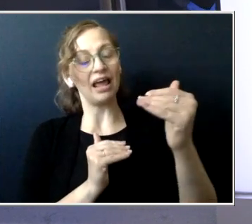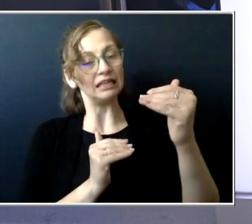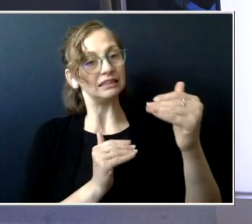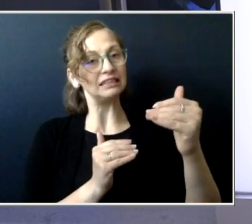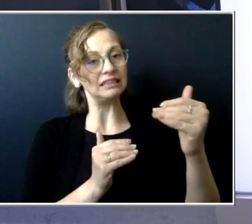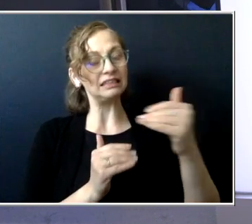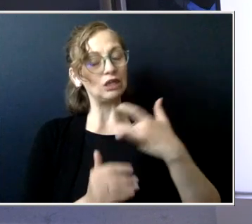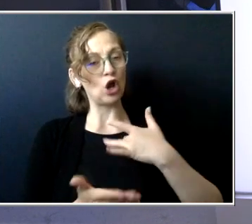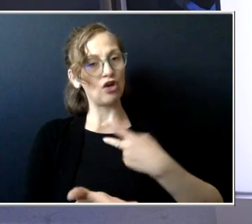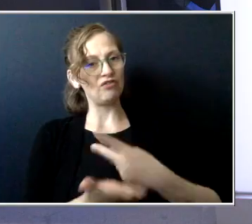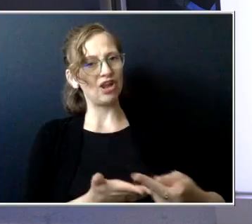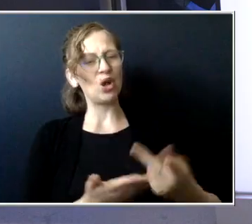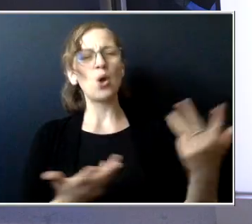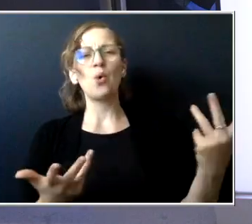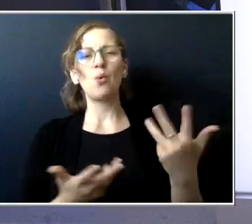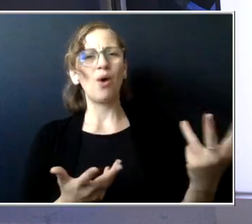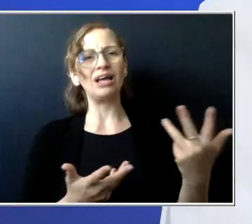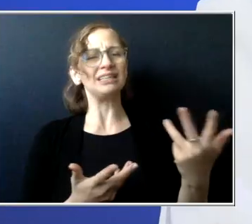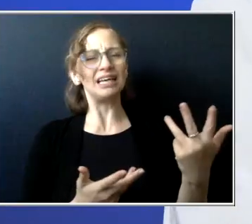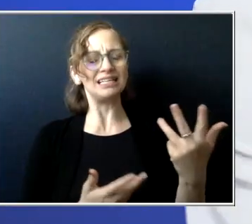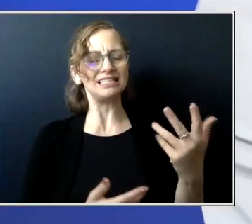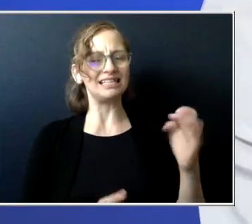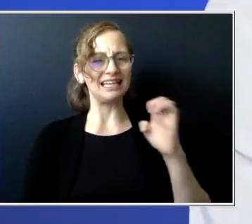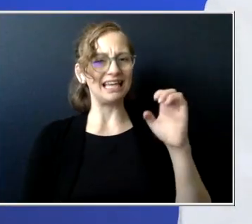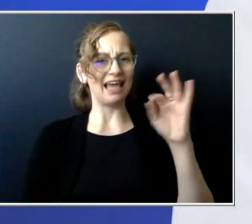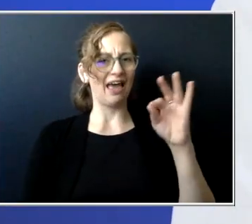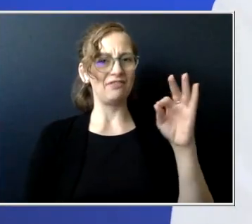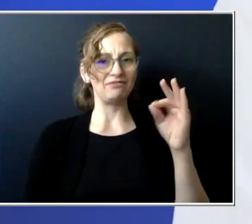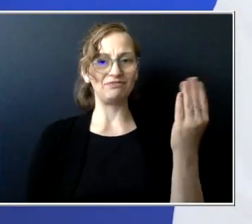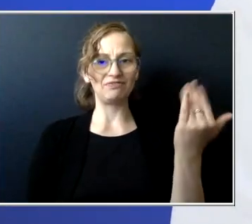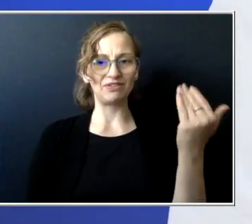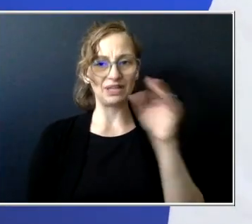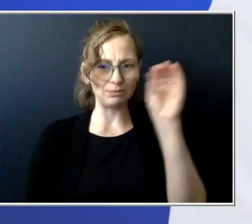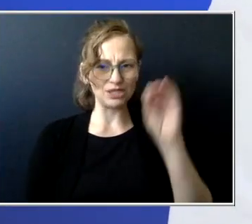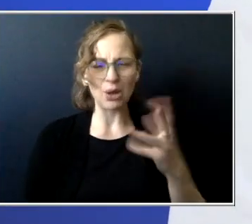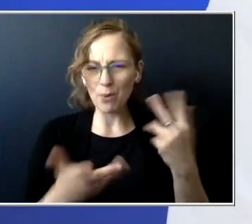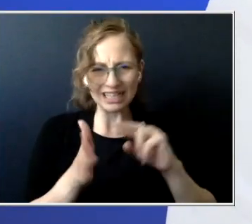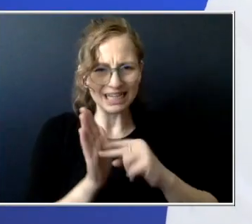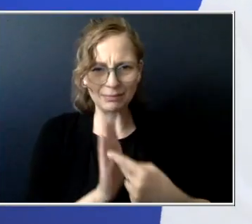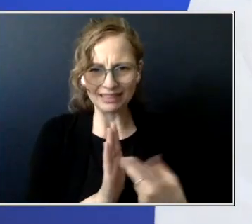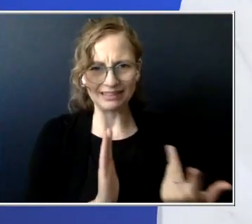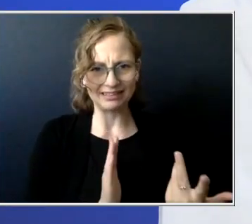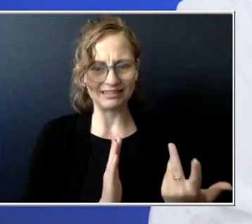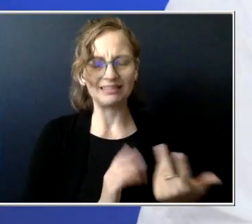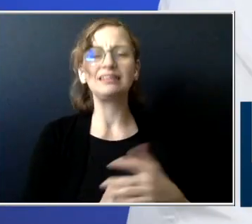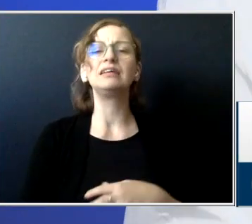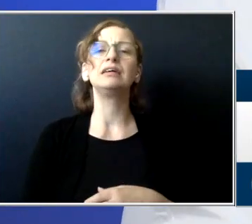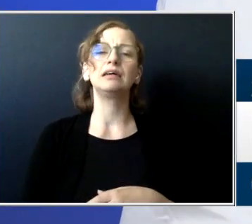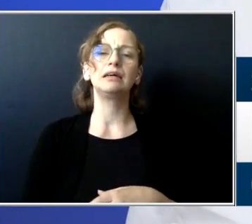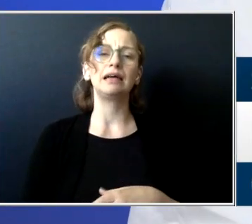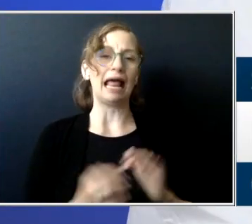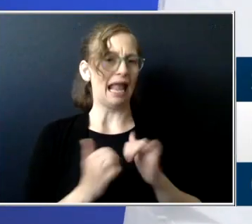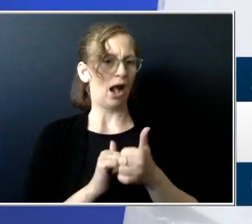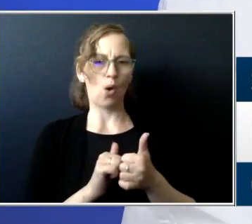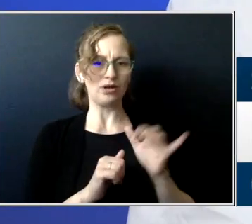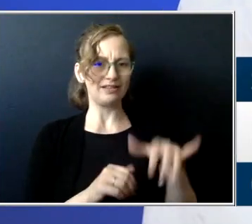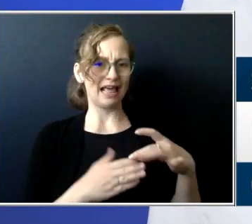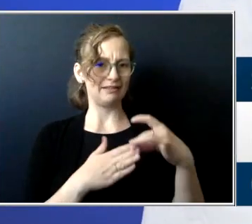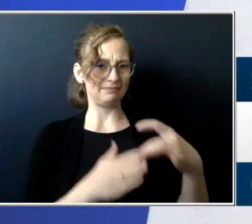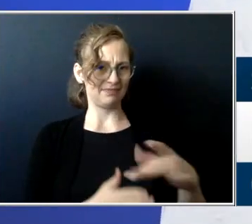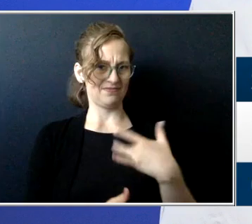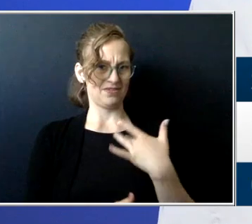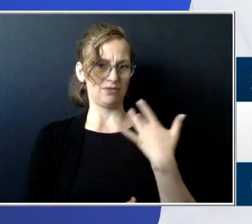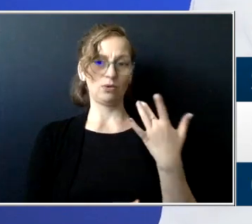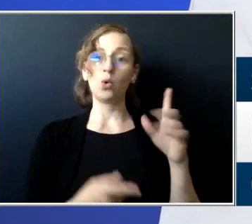would make somebody feel? Sure. So just as you were describing, I mean, how patients tend to feel when their EF starts to decline as they